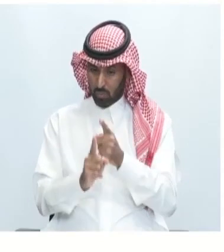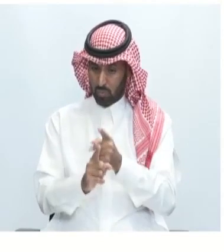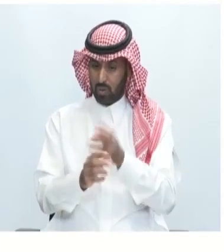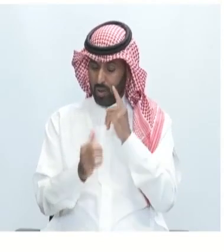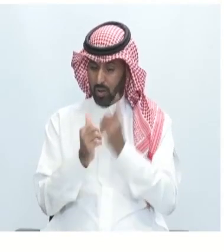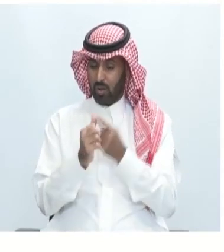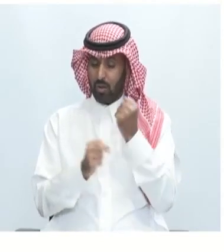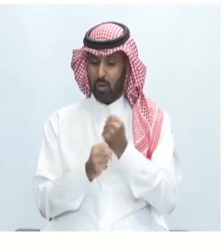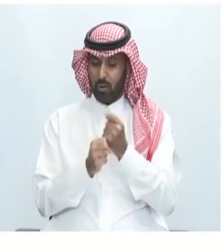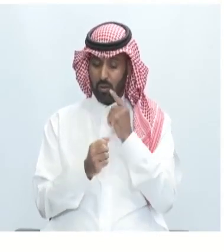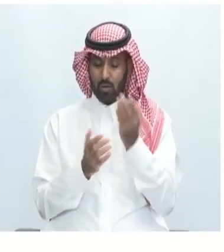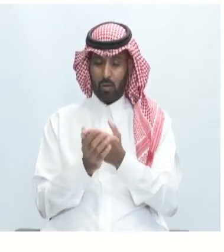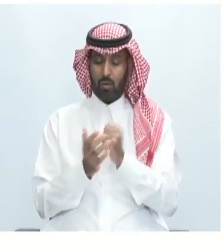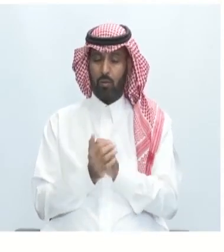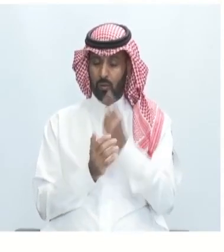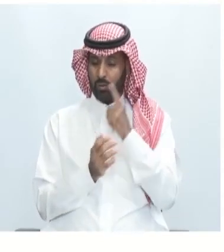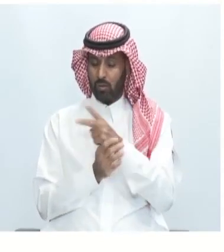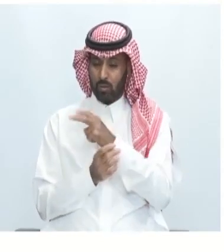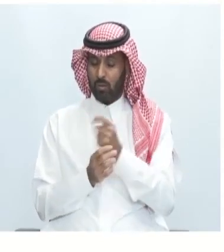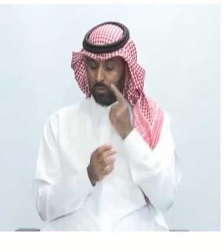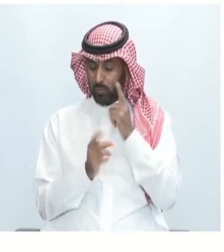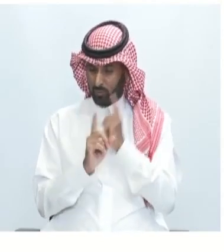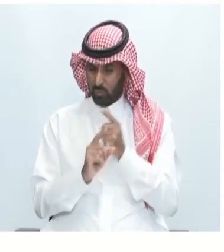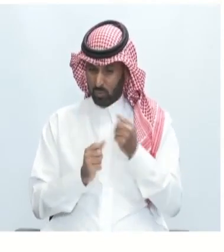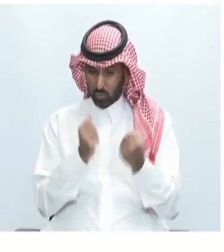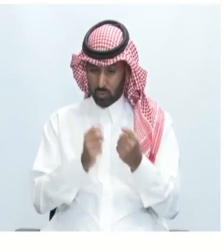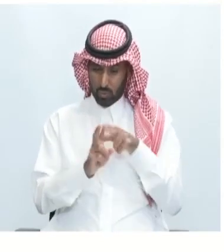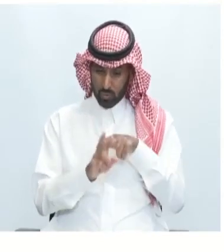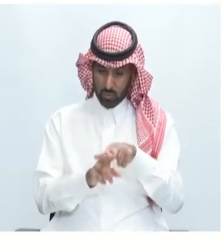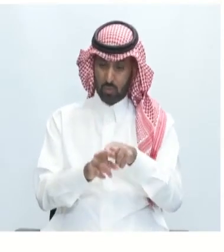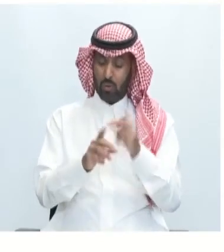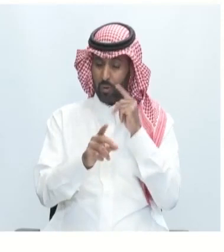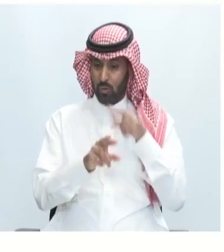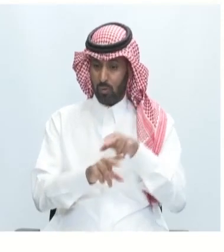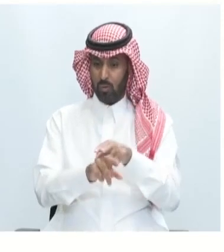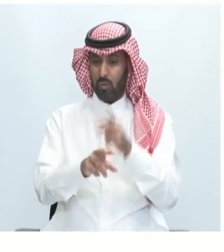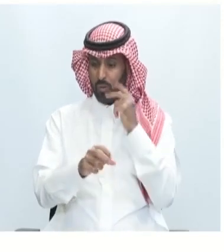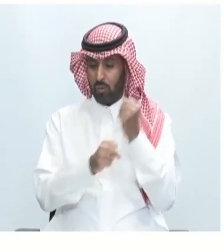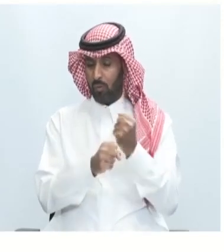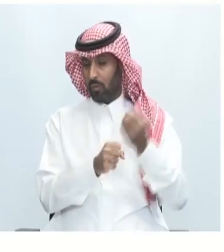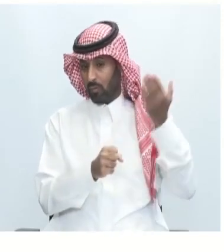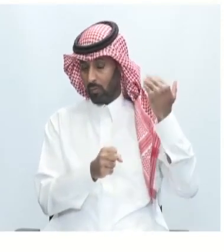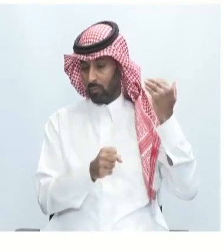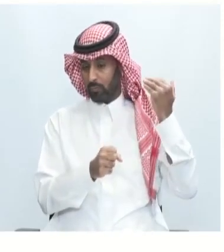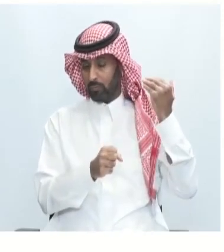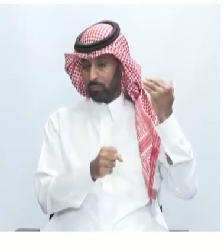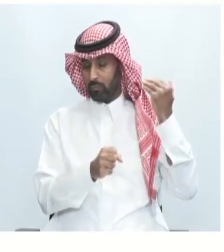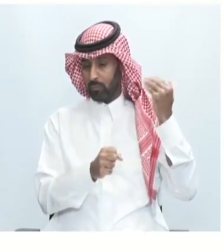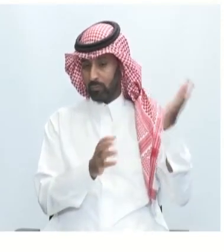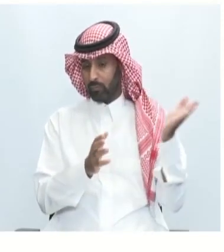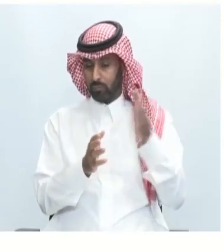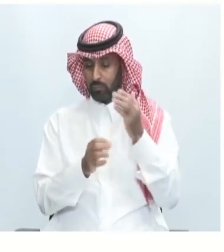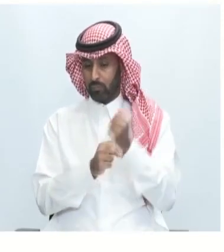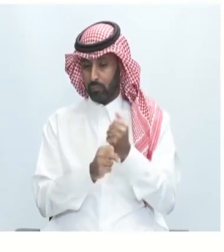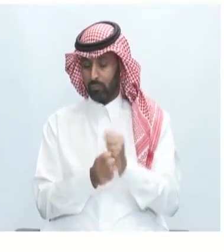doer by a canine unit. Is being pursued. This is a present progressive. Notice the tenses here. Past perfect